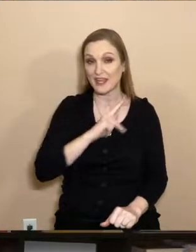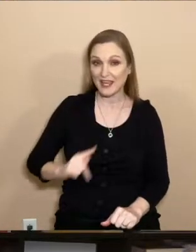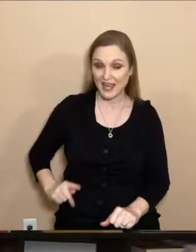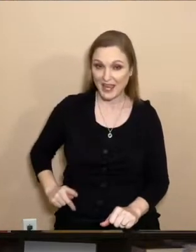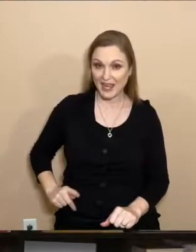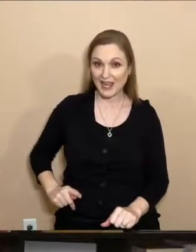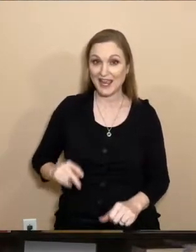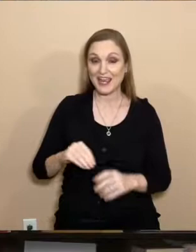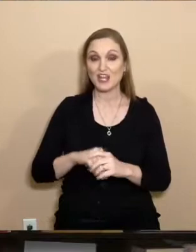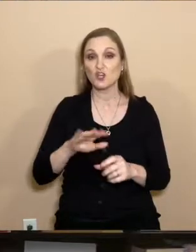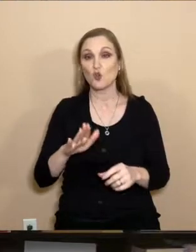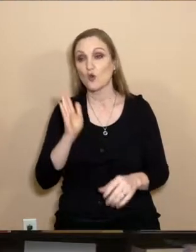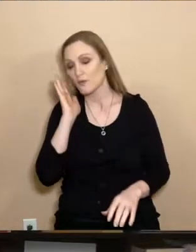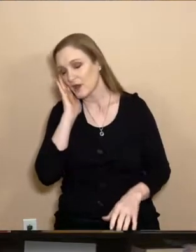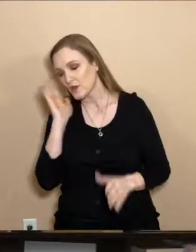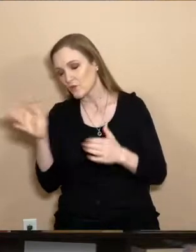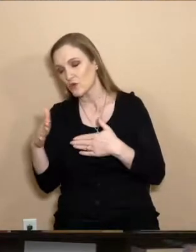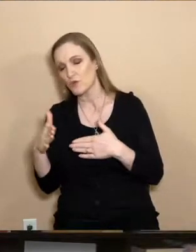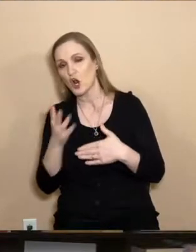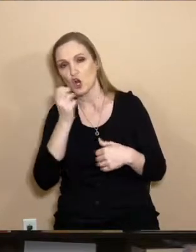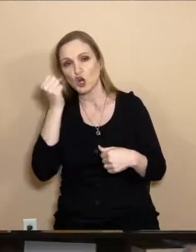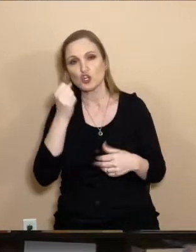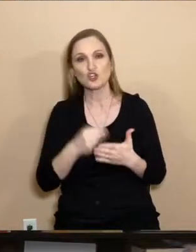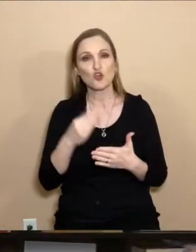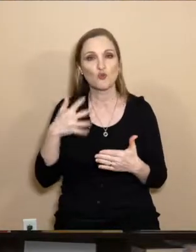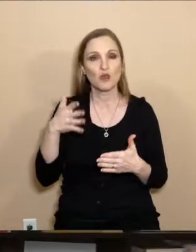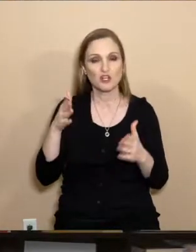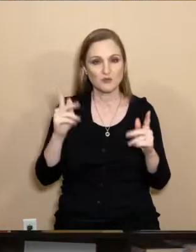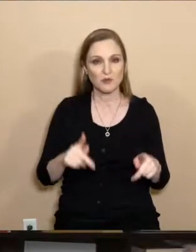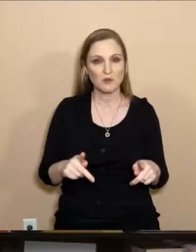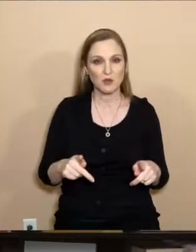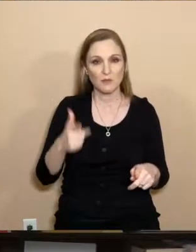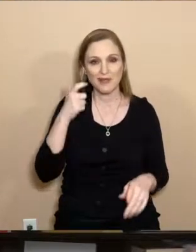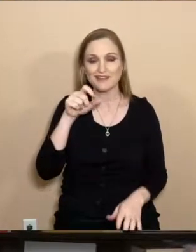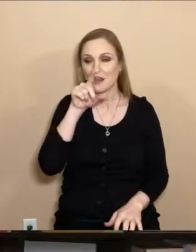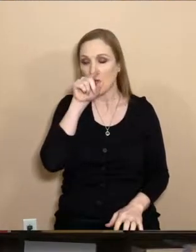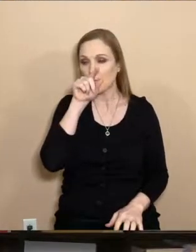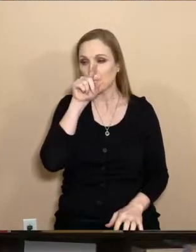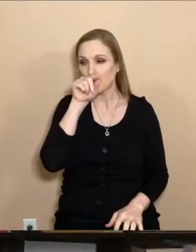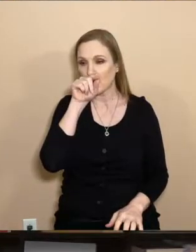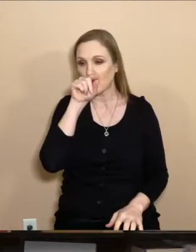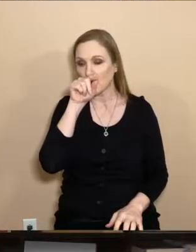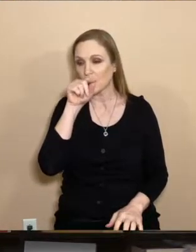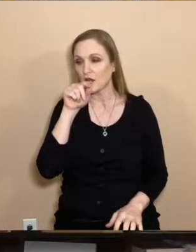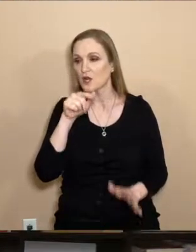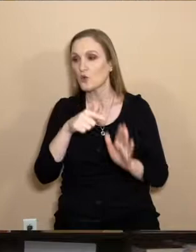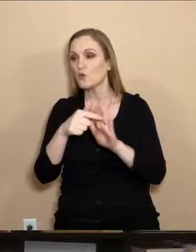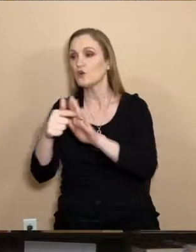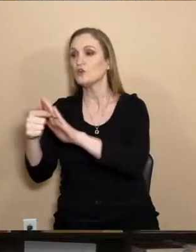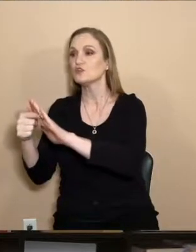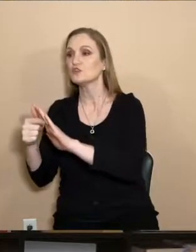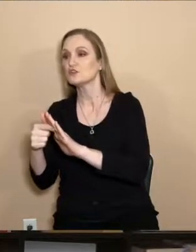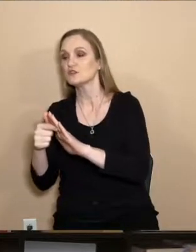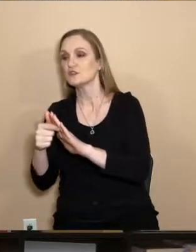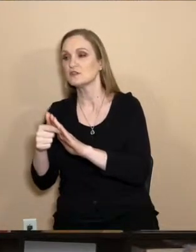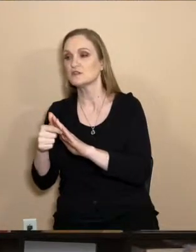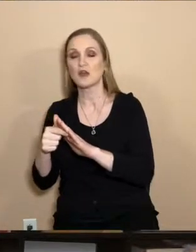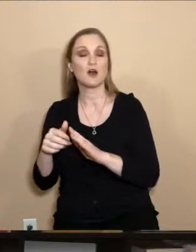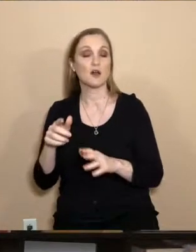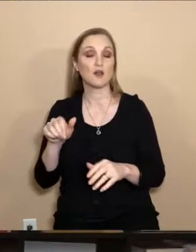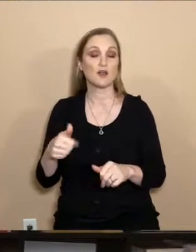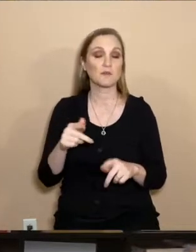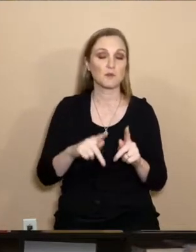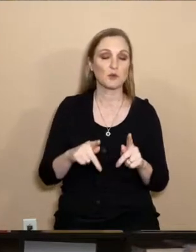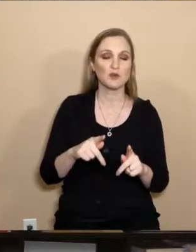in your bedroom curse the rich. For a bird of the air will carry your voice, or some winged creature tell the matter.